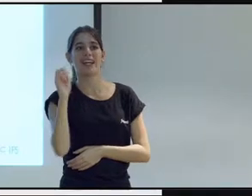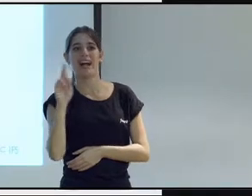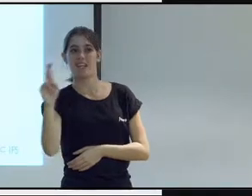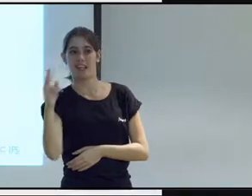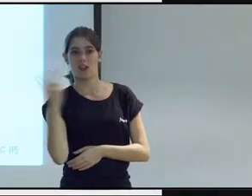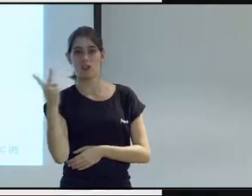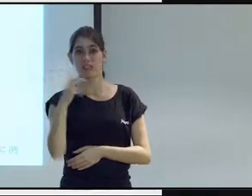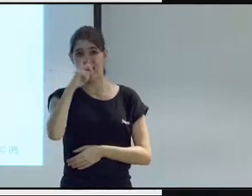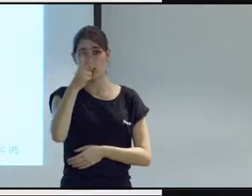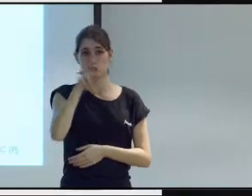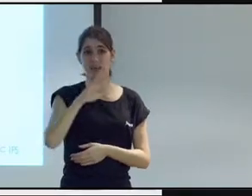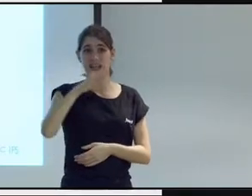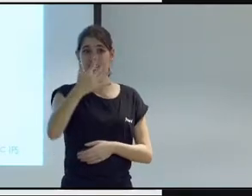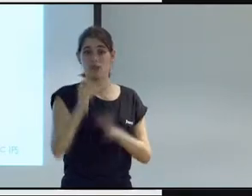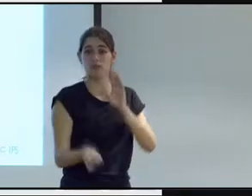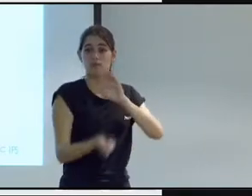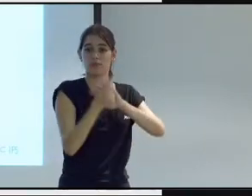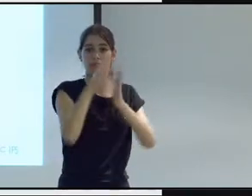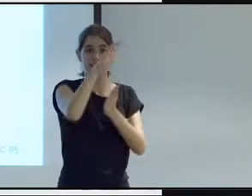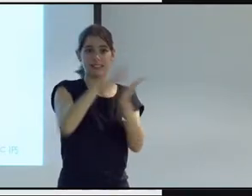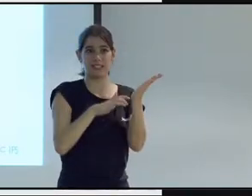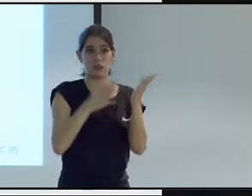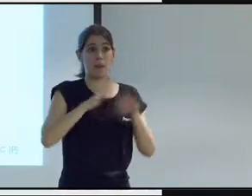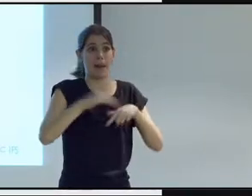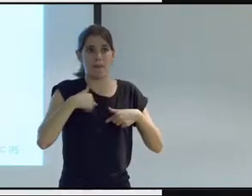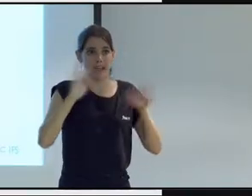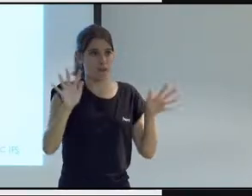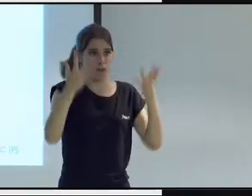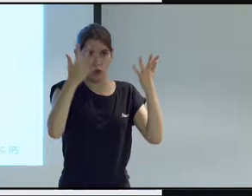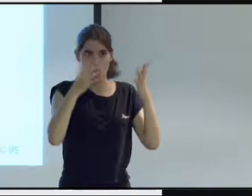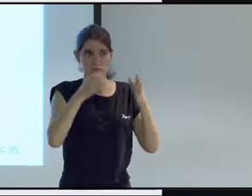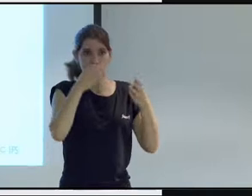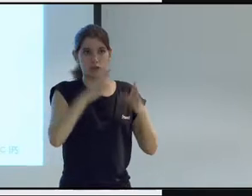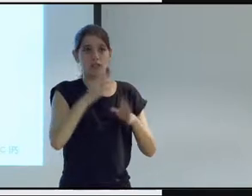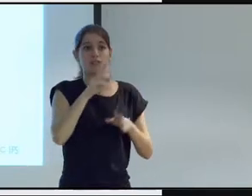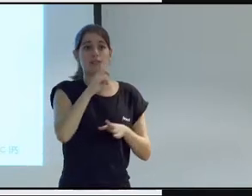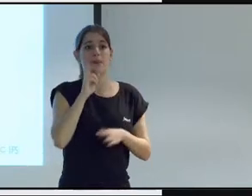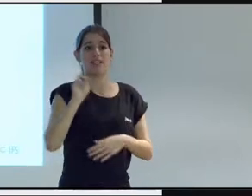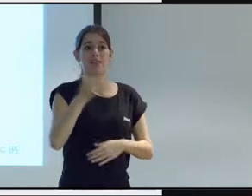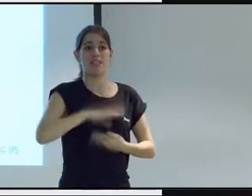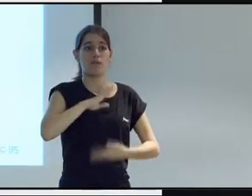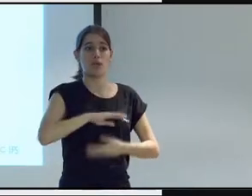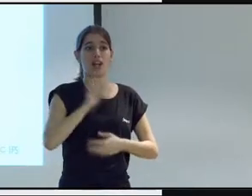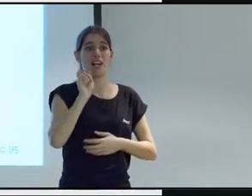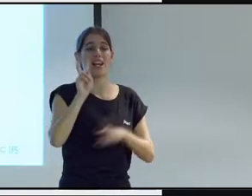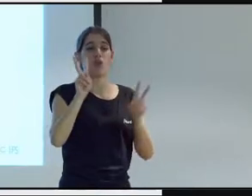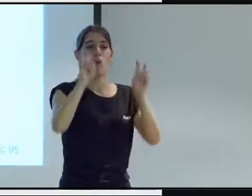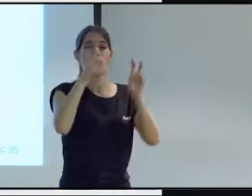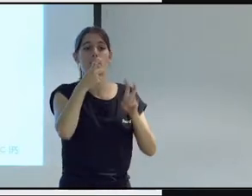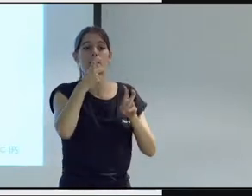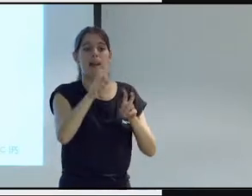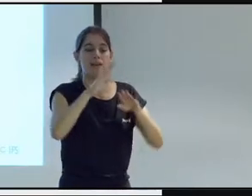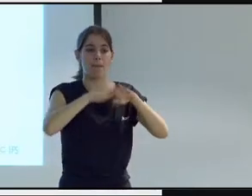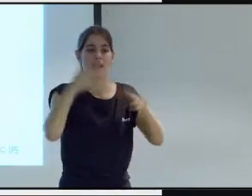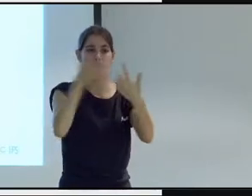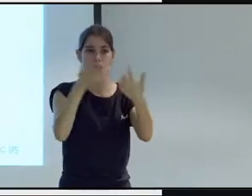Romagnac, 2005. They launched this revolutionary idea called functional diversity, newer term for the